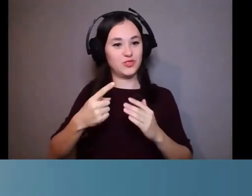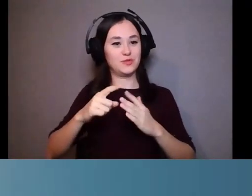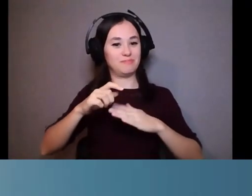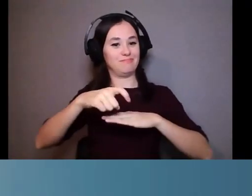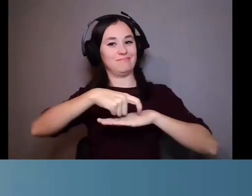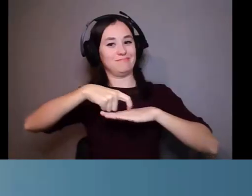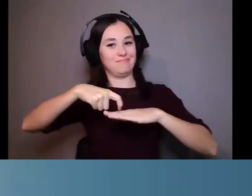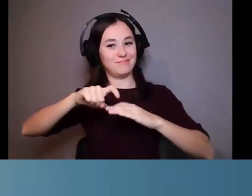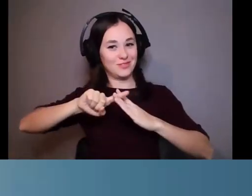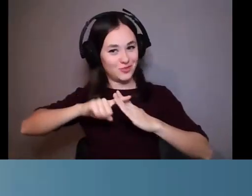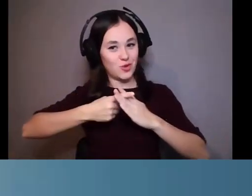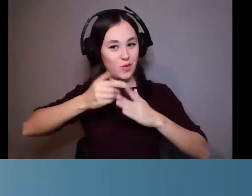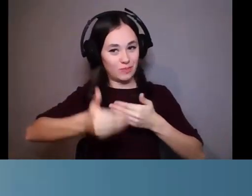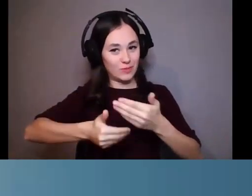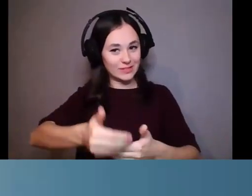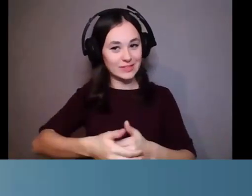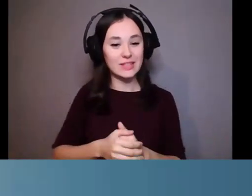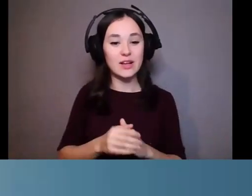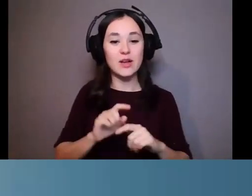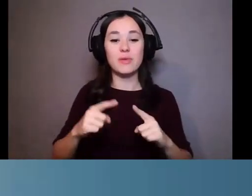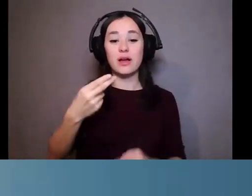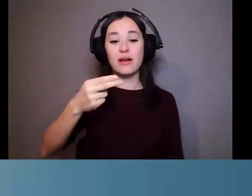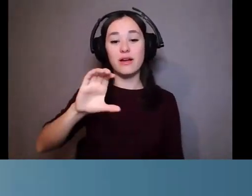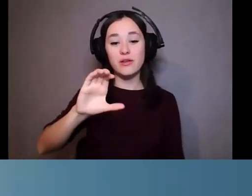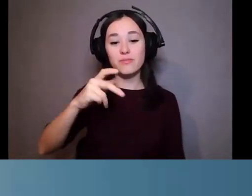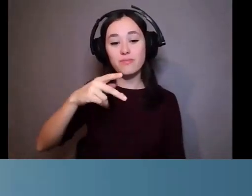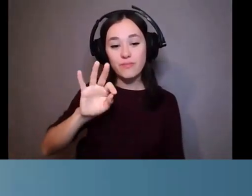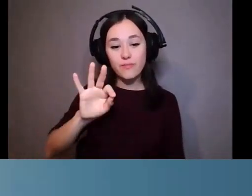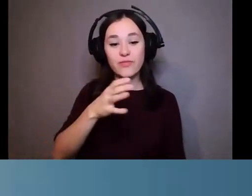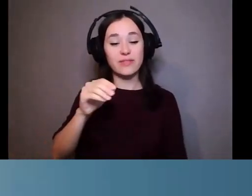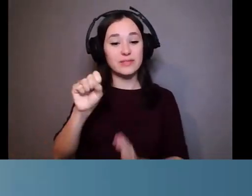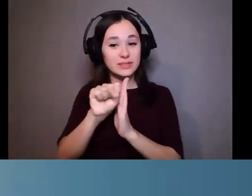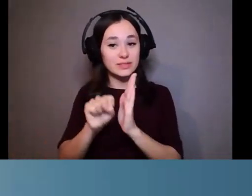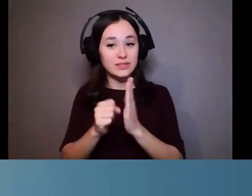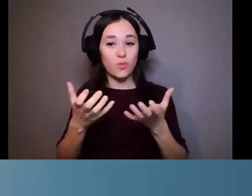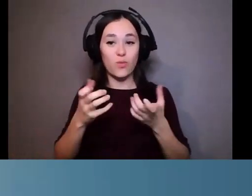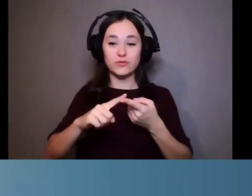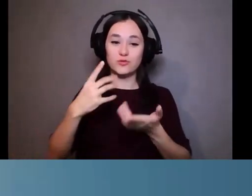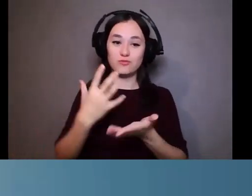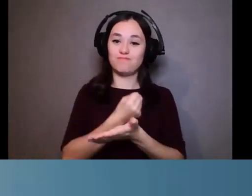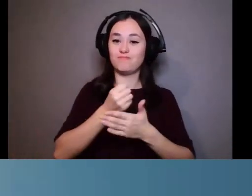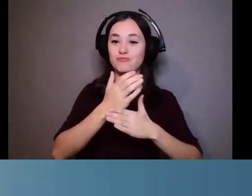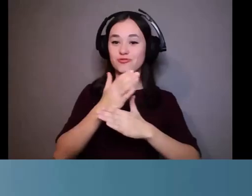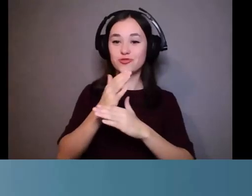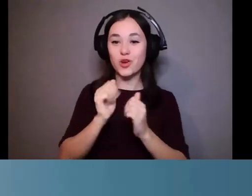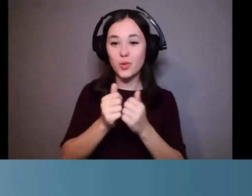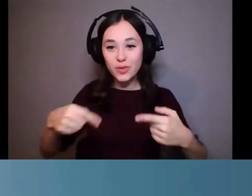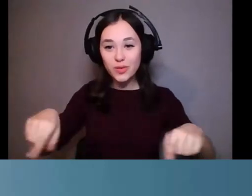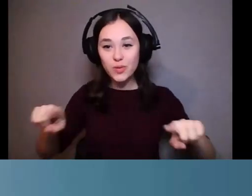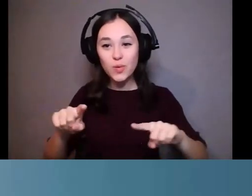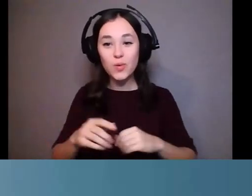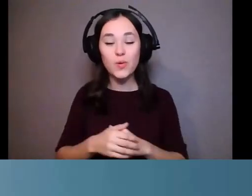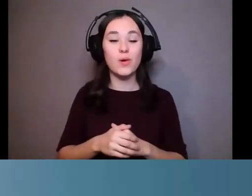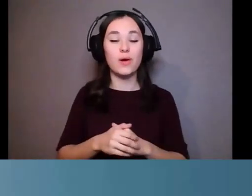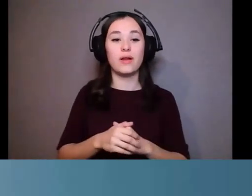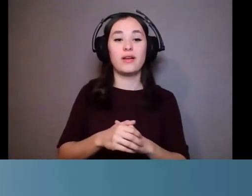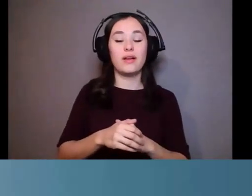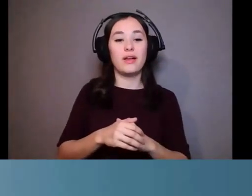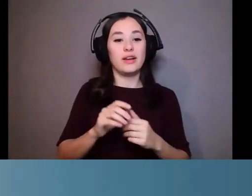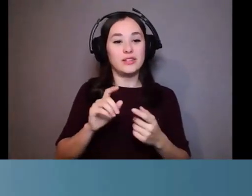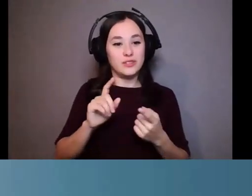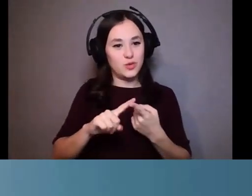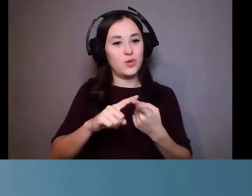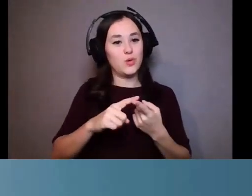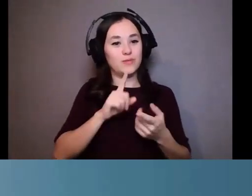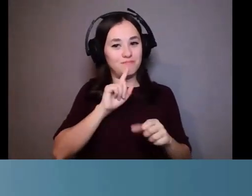the state wanted to take this opportunity to share that analysis with all of you, to do some level setting so that we can really engage with all of you